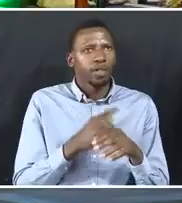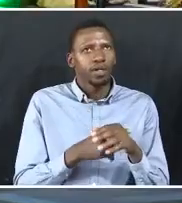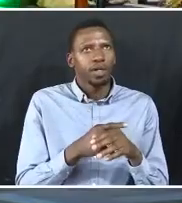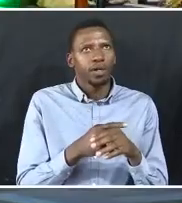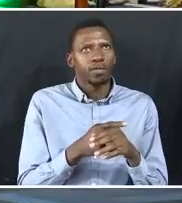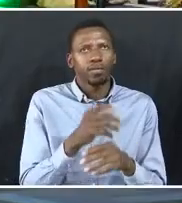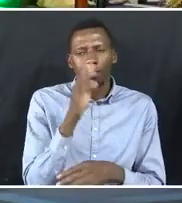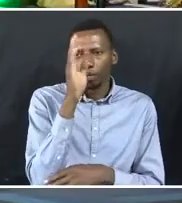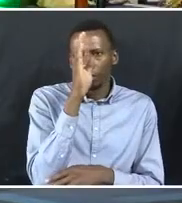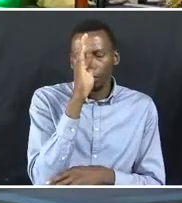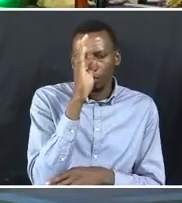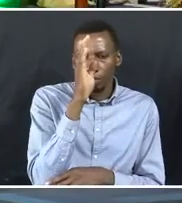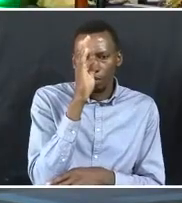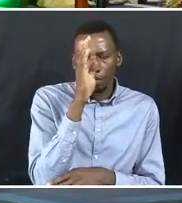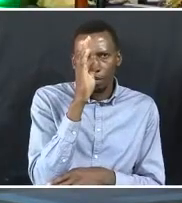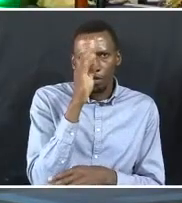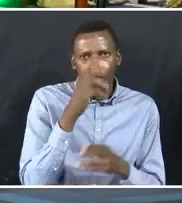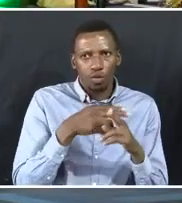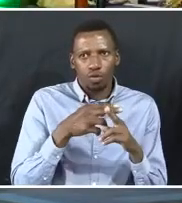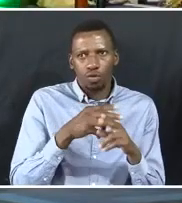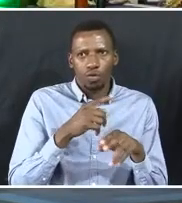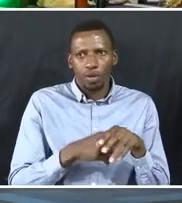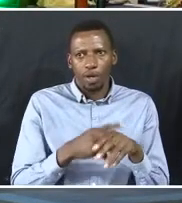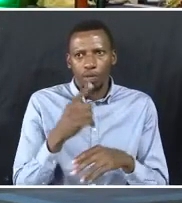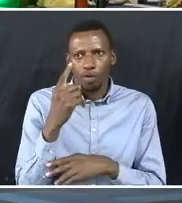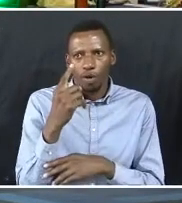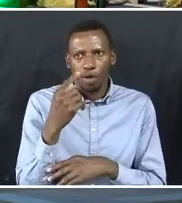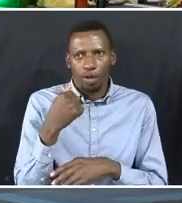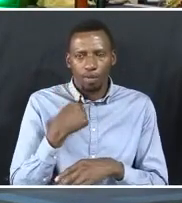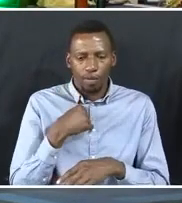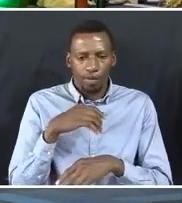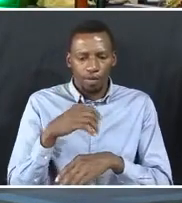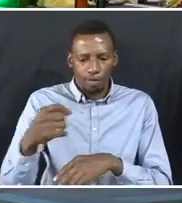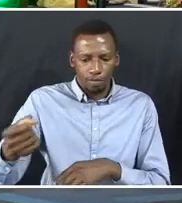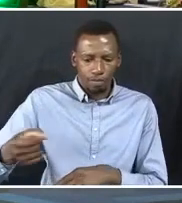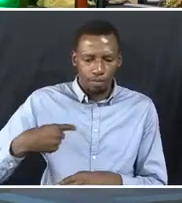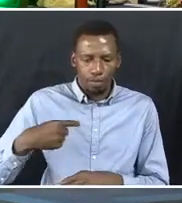noon, going one, I